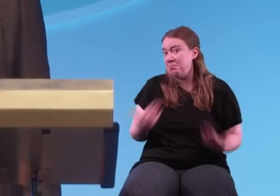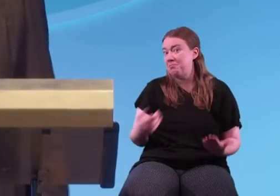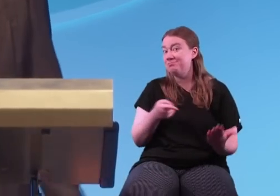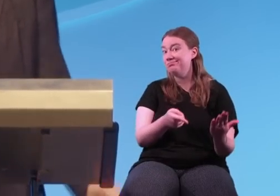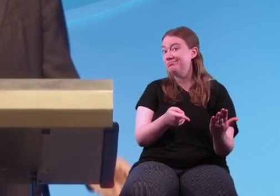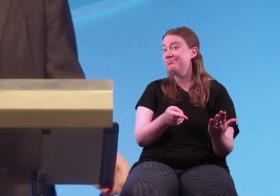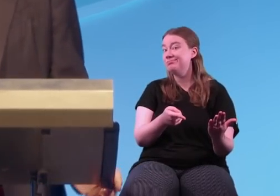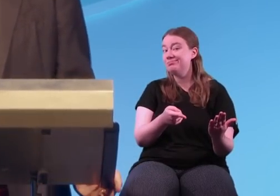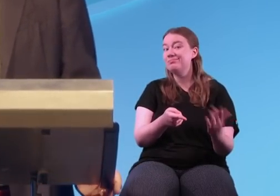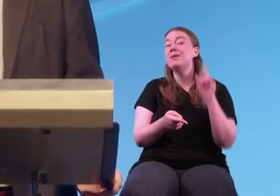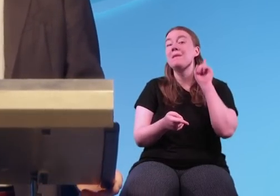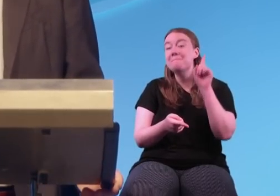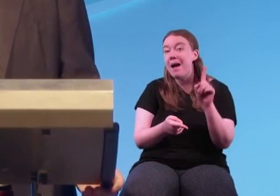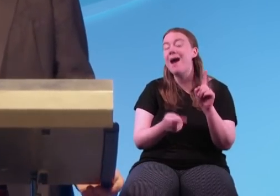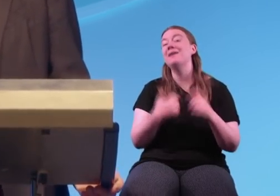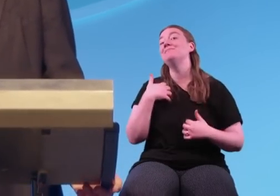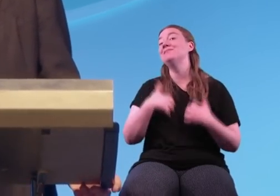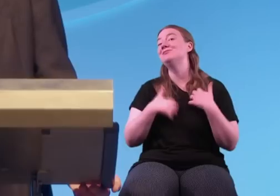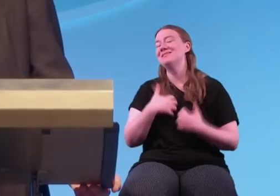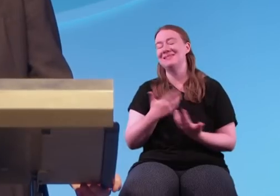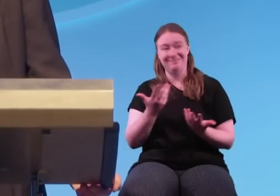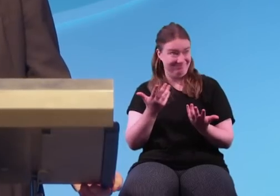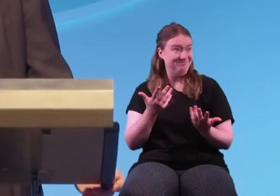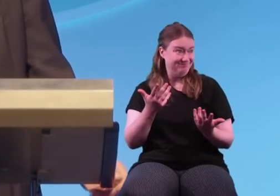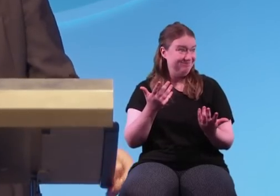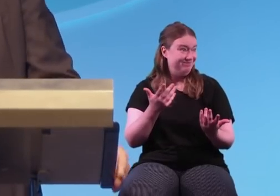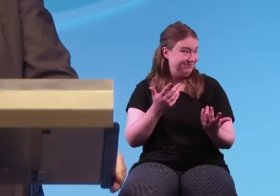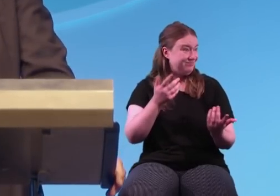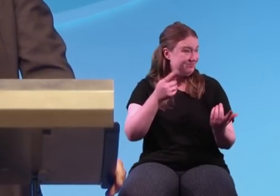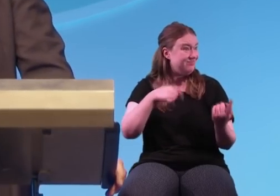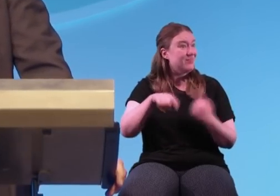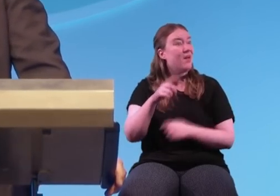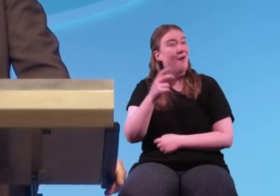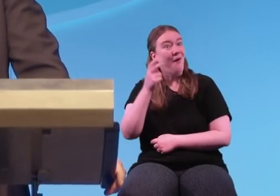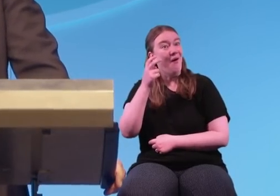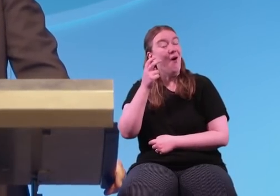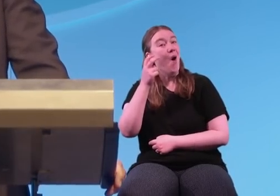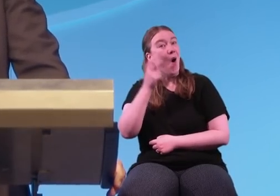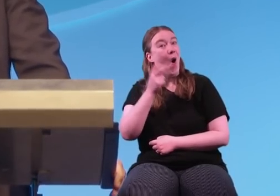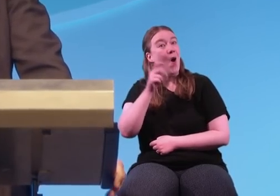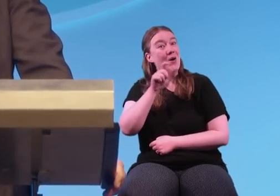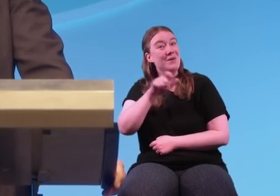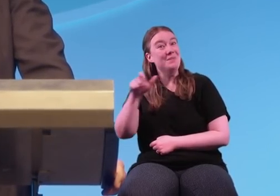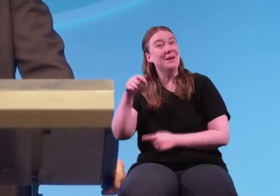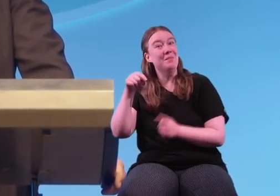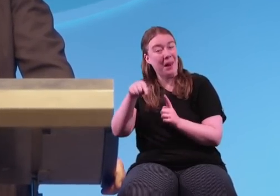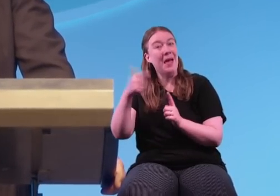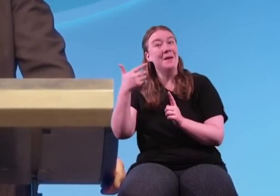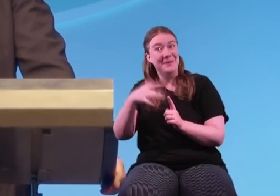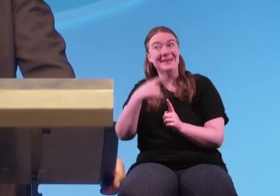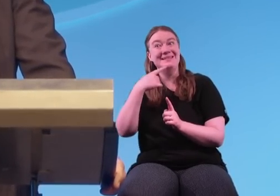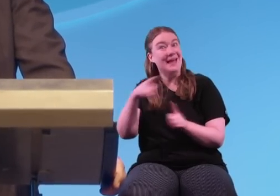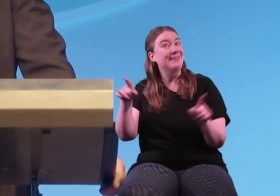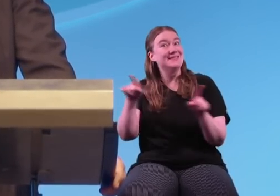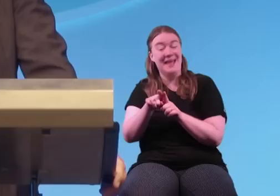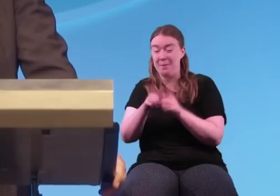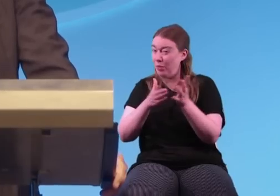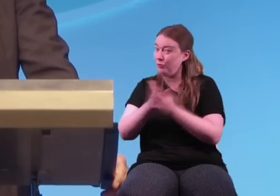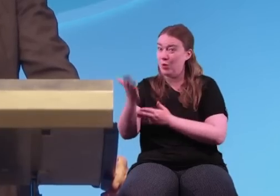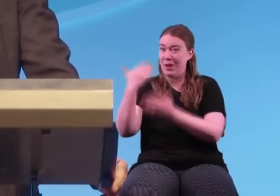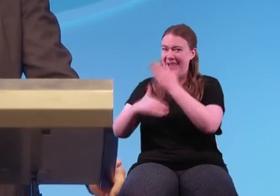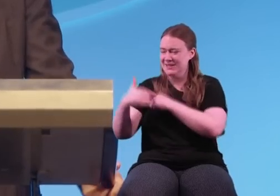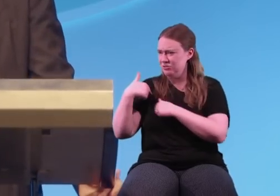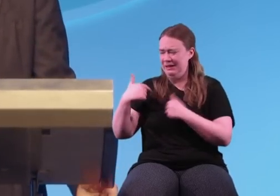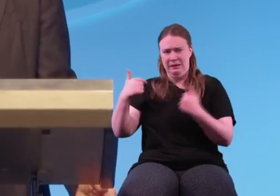Interestingly, that's the kind of thing that old people, I've noticed, say at every point in history. And some of you are